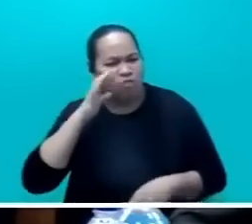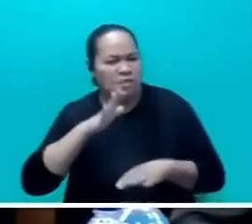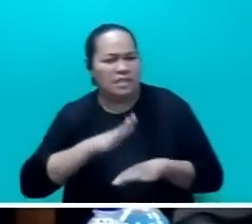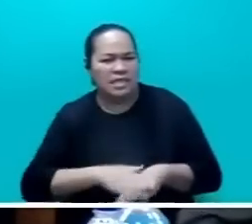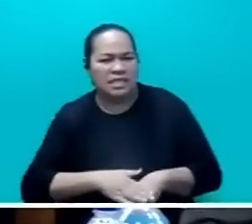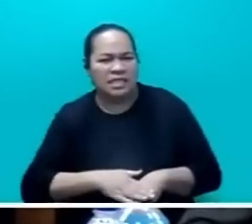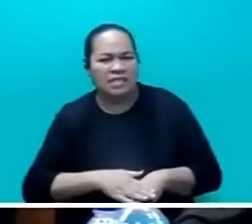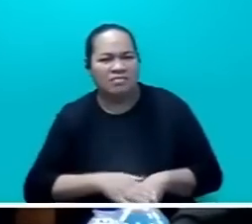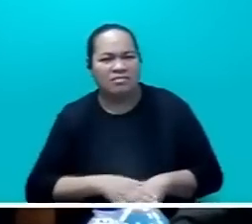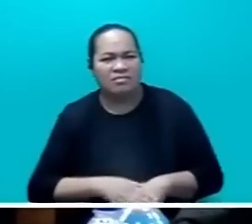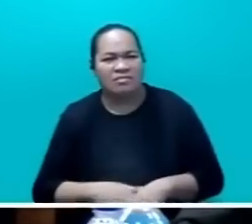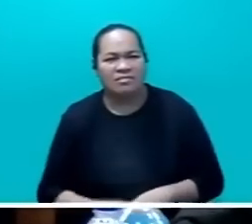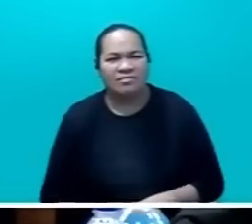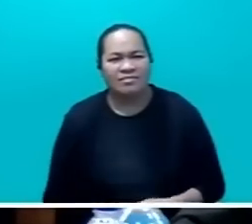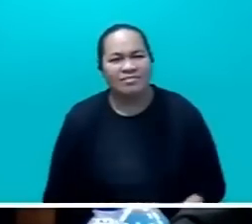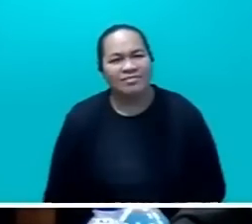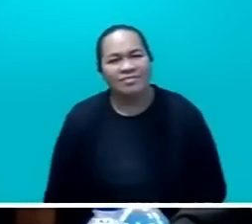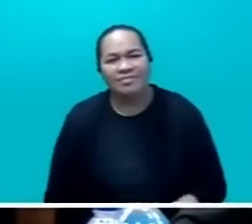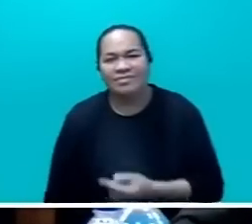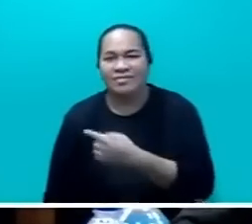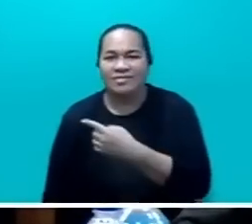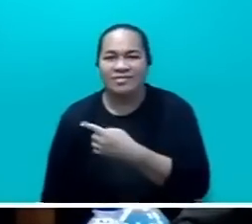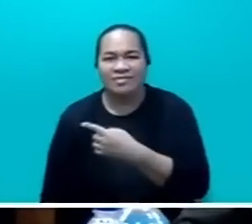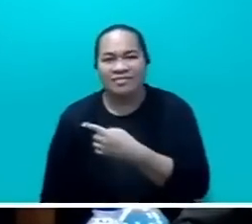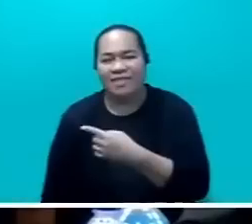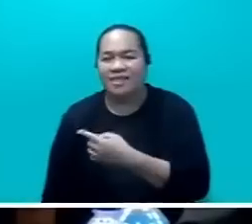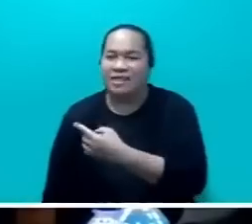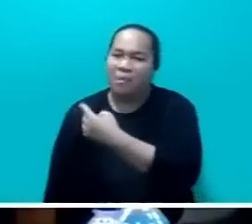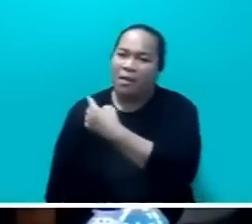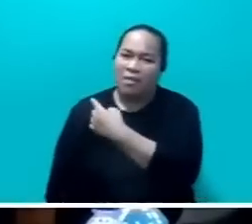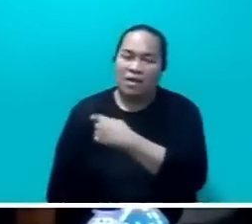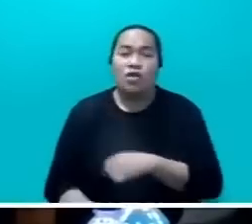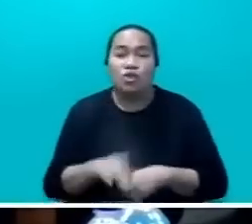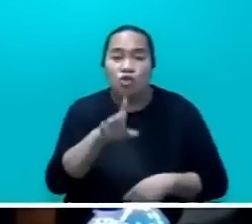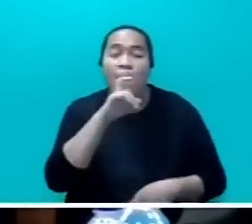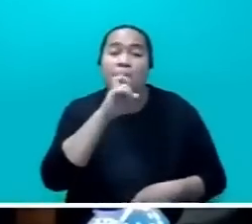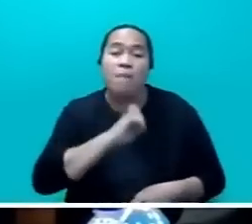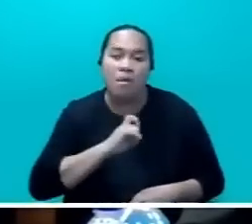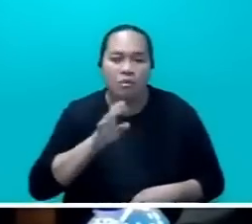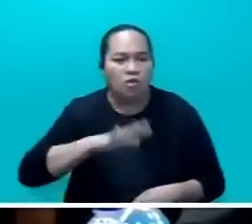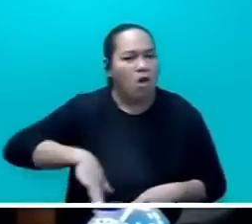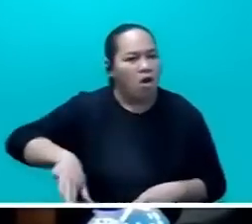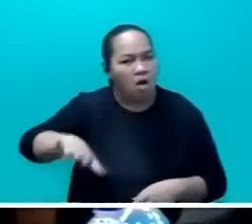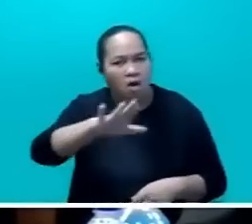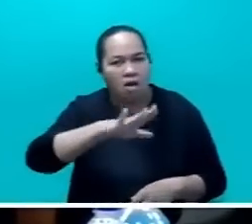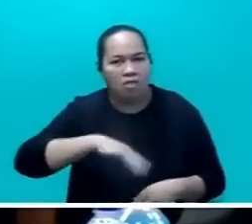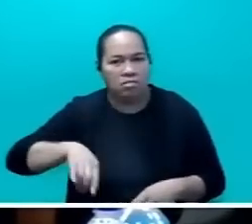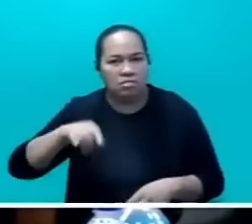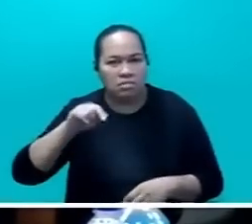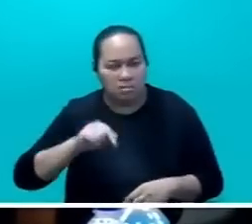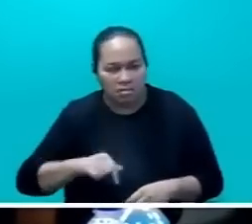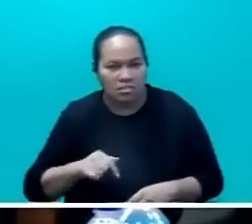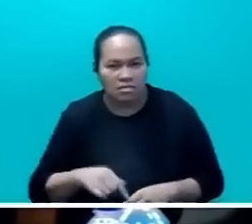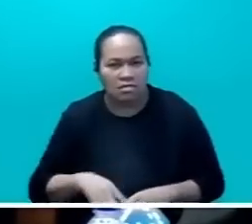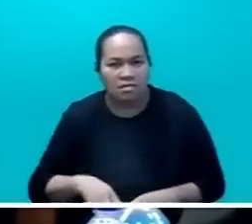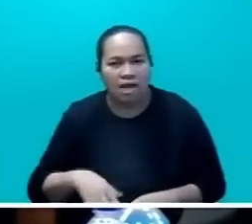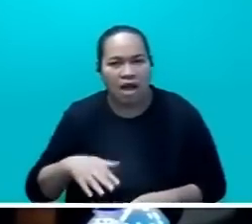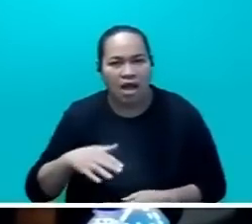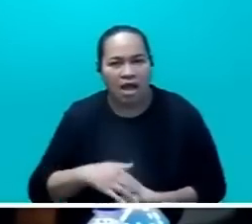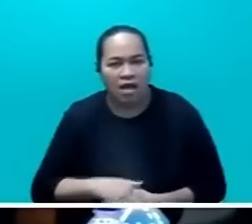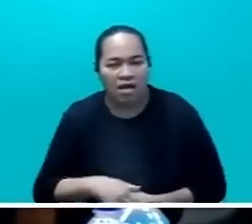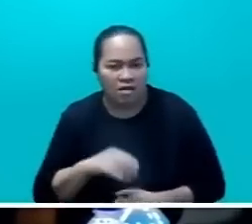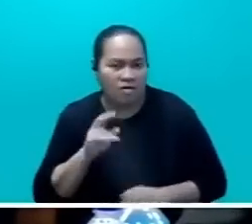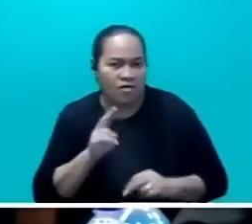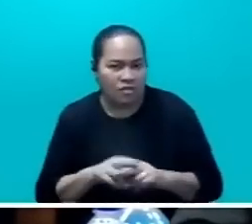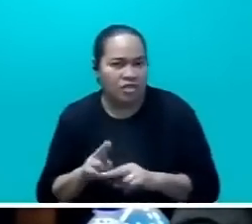there as minister. He promised the whole country. He promised the whole